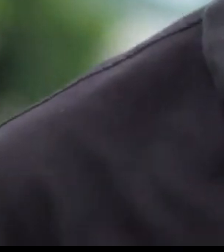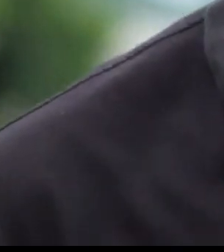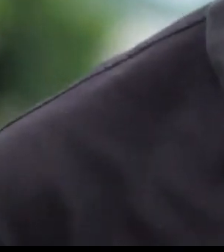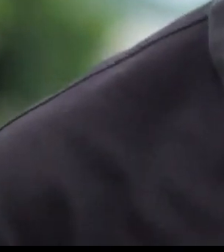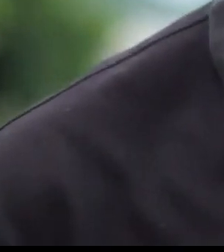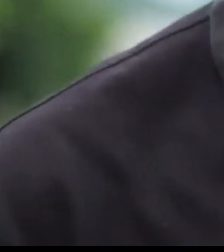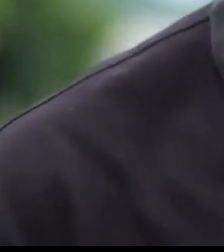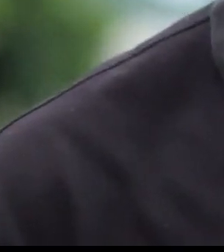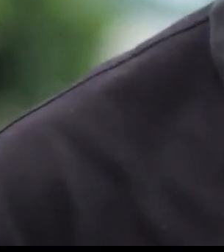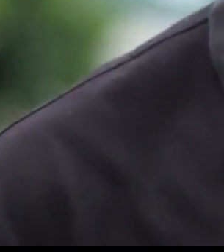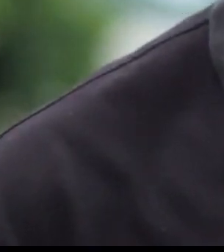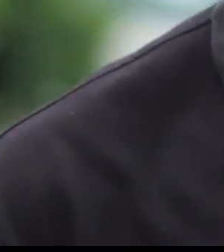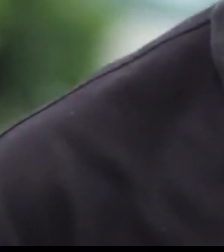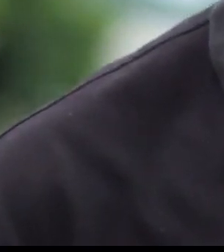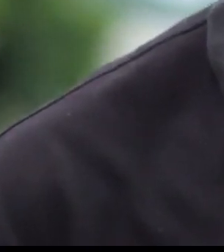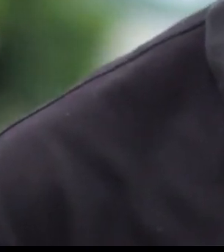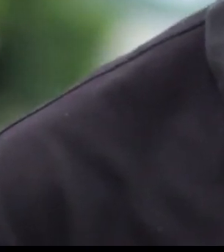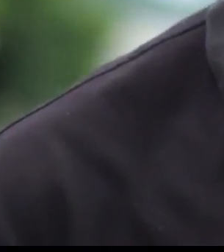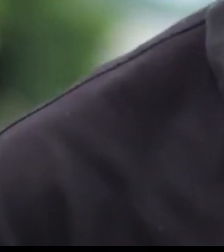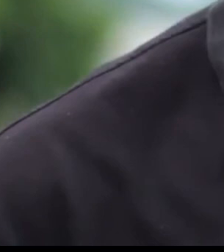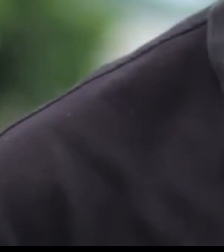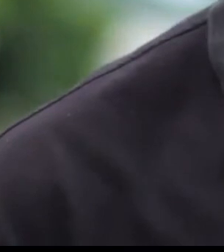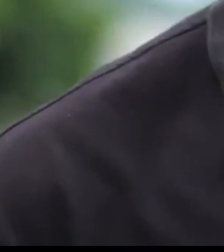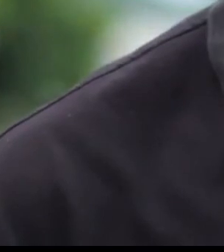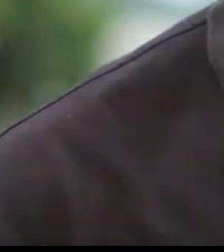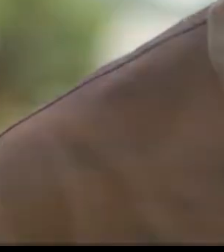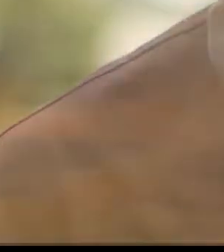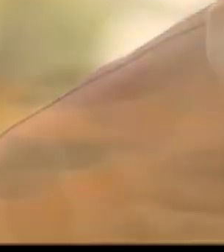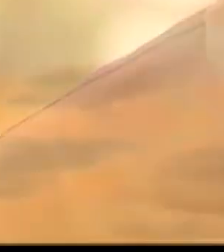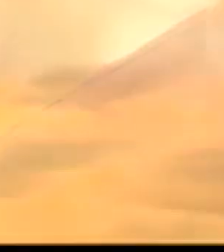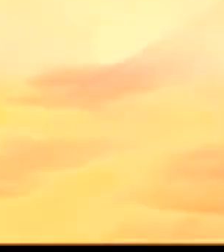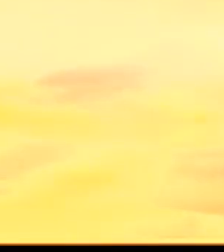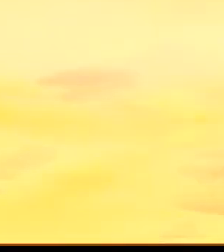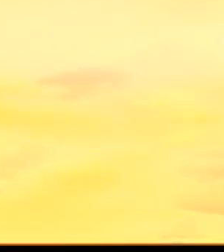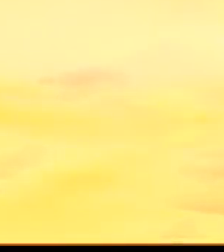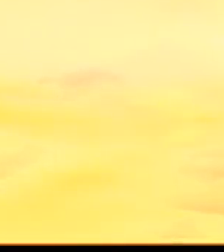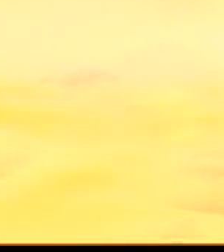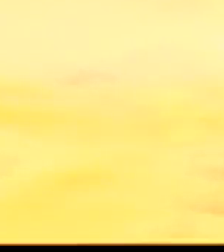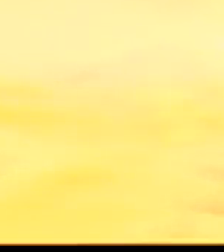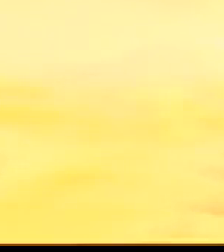be wishing our Bahama land a very happy 40th anniversary.